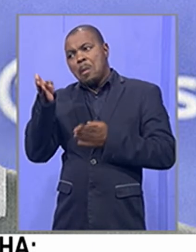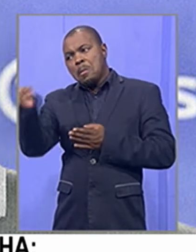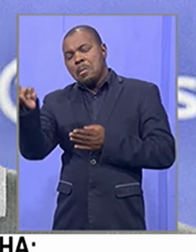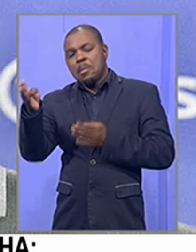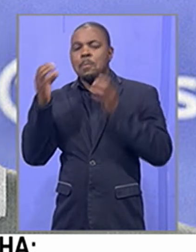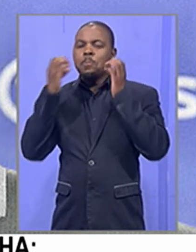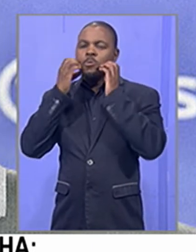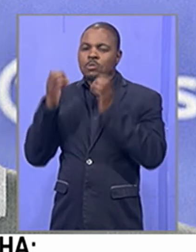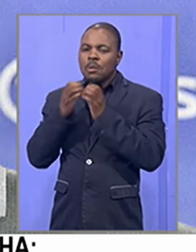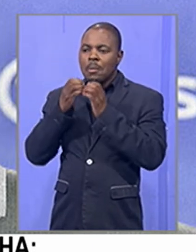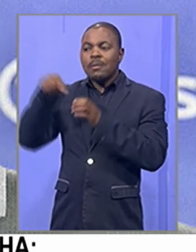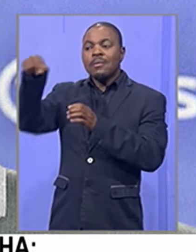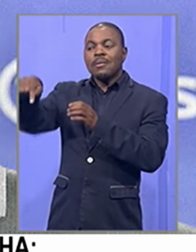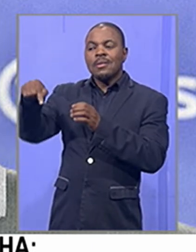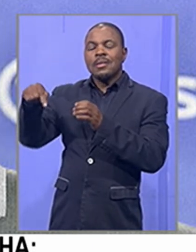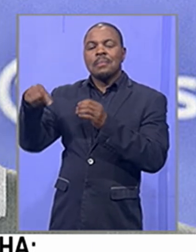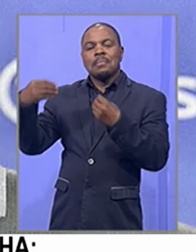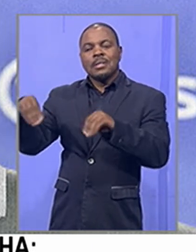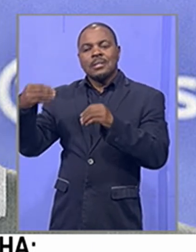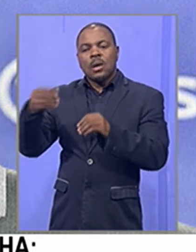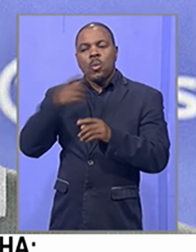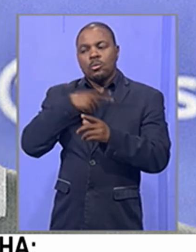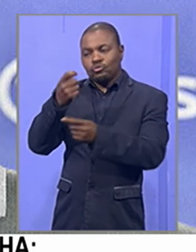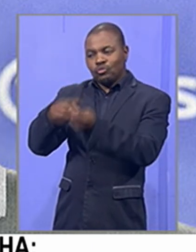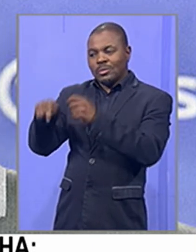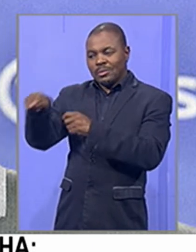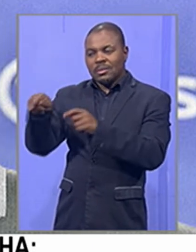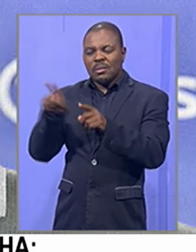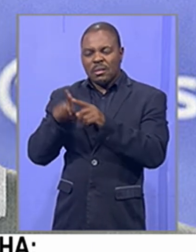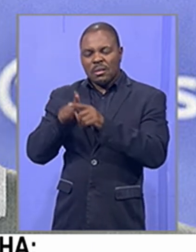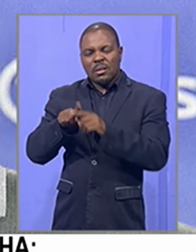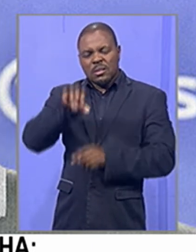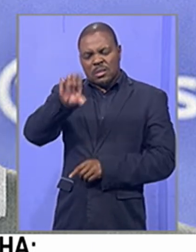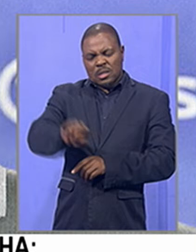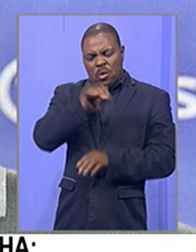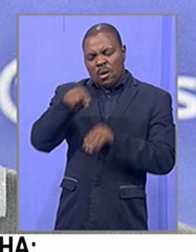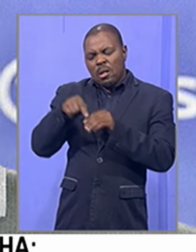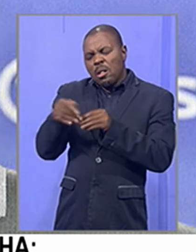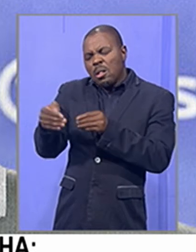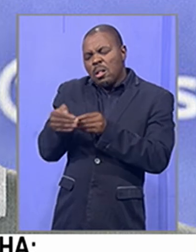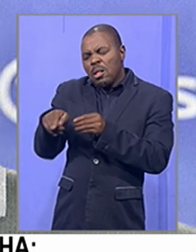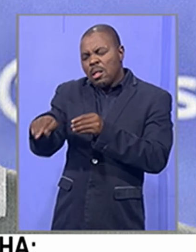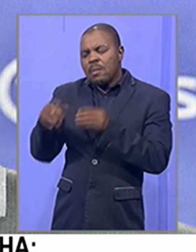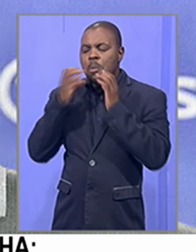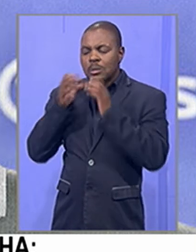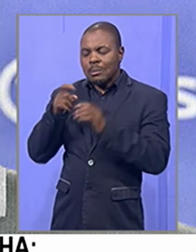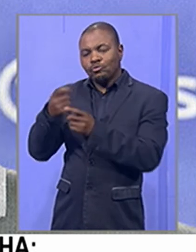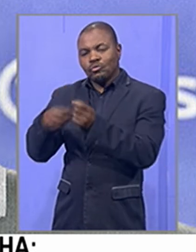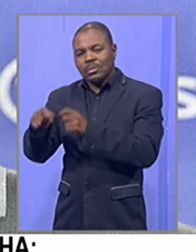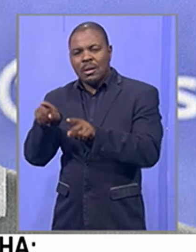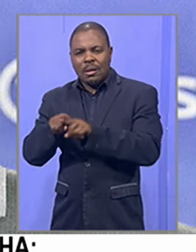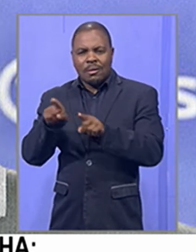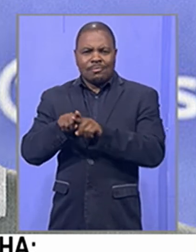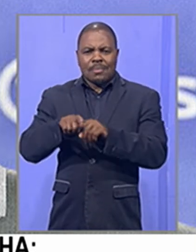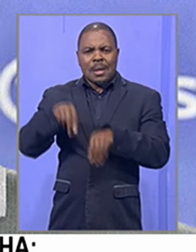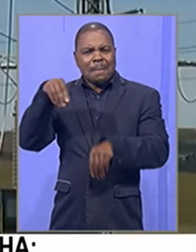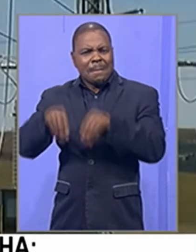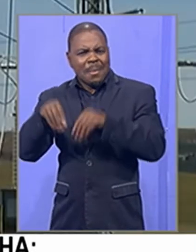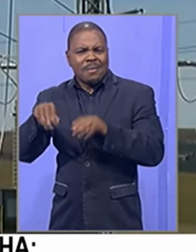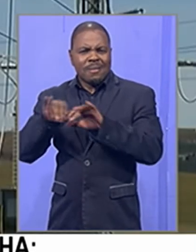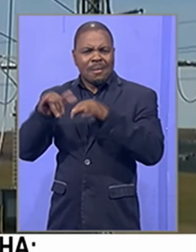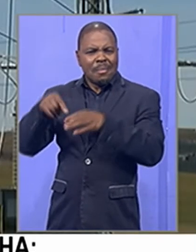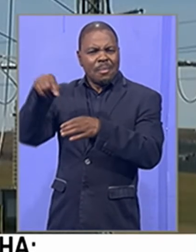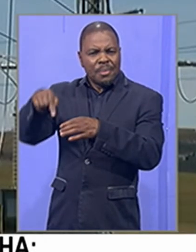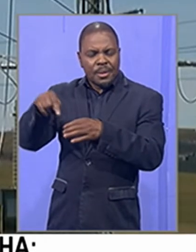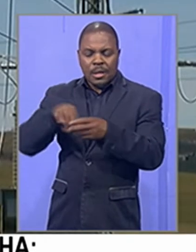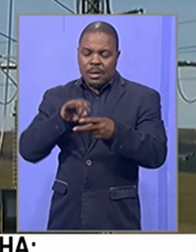Mozambique, inside Mozambique and closer to the South African border. Those would be the smelters. And I